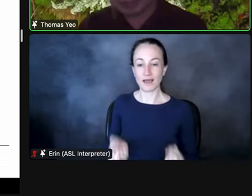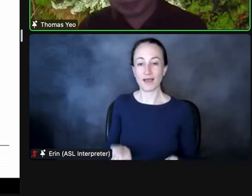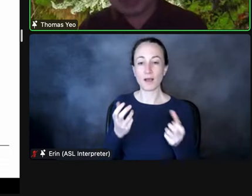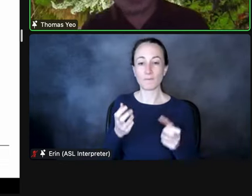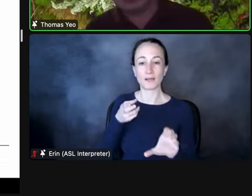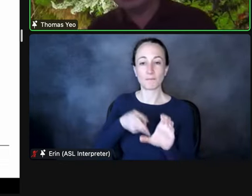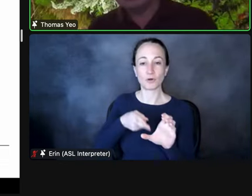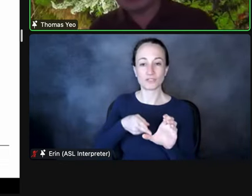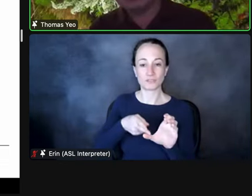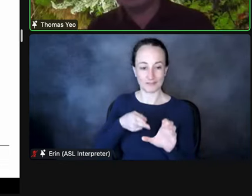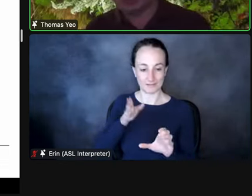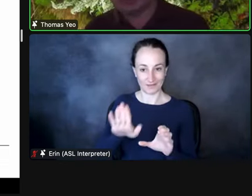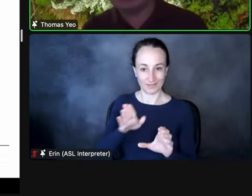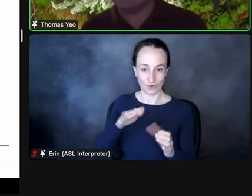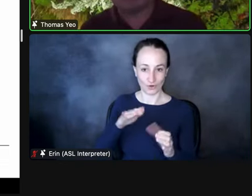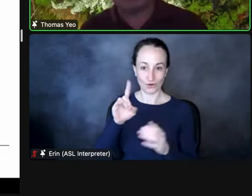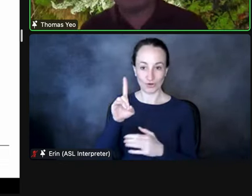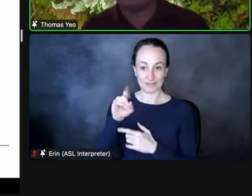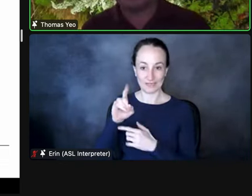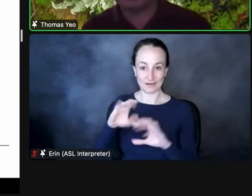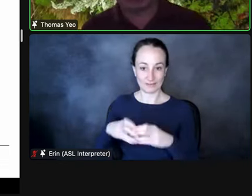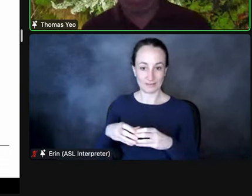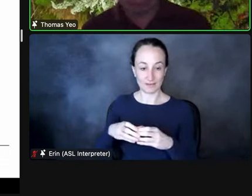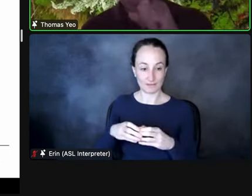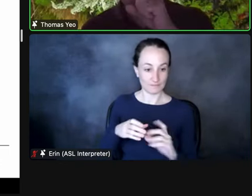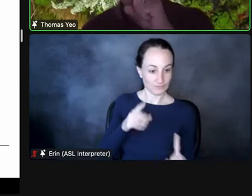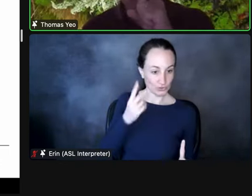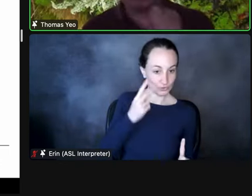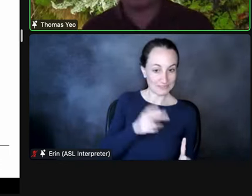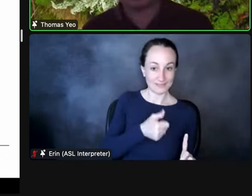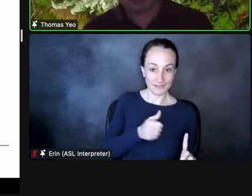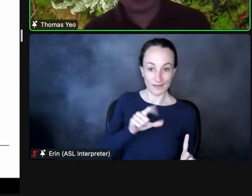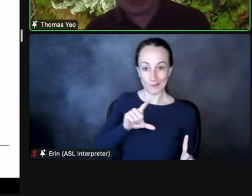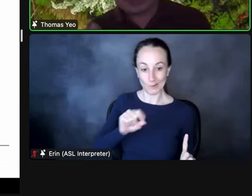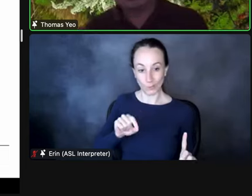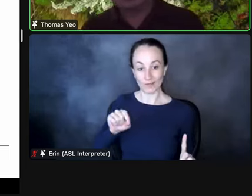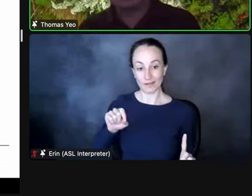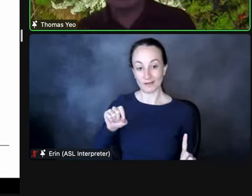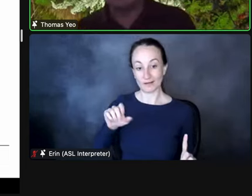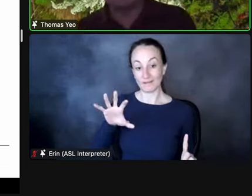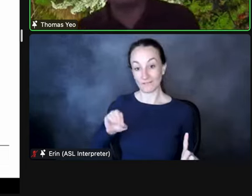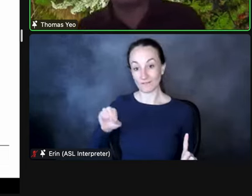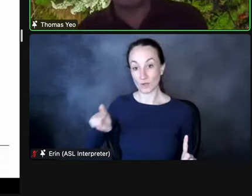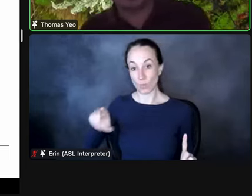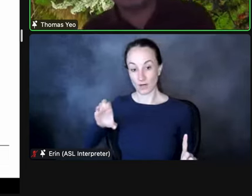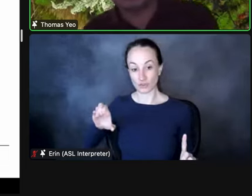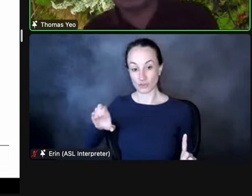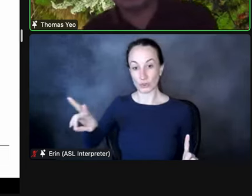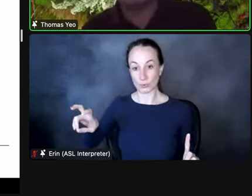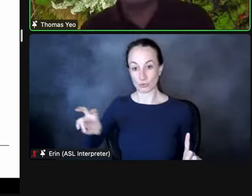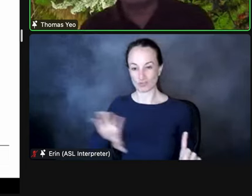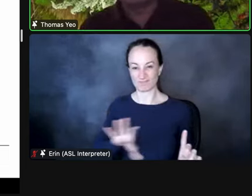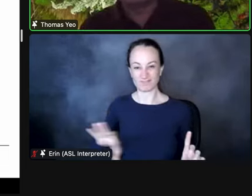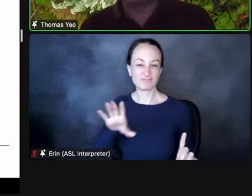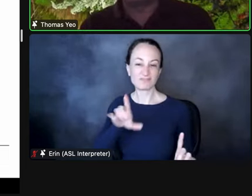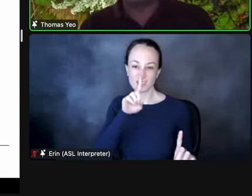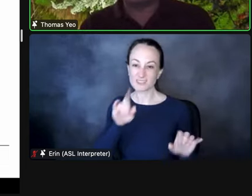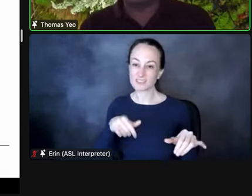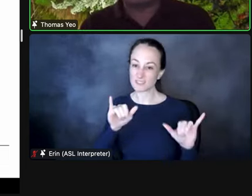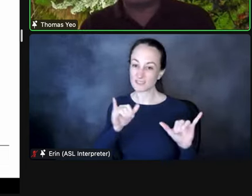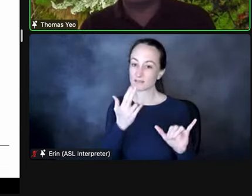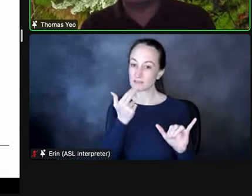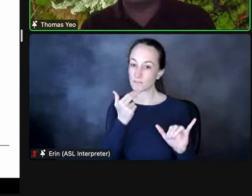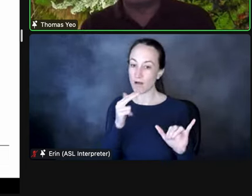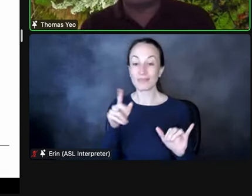set, 10, 20, 50, 100, or 200. So this is to simulate the small data set. Now, of